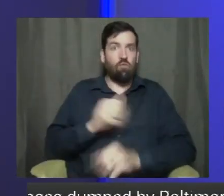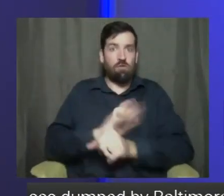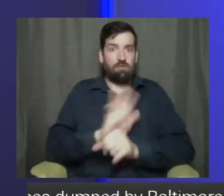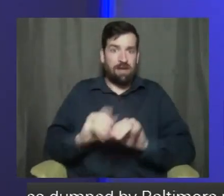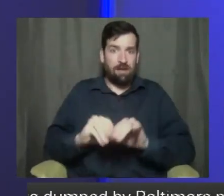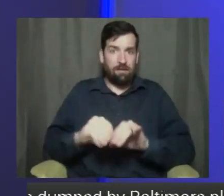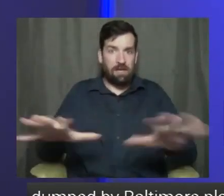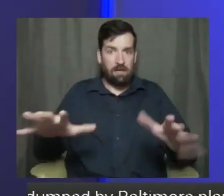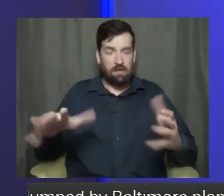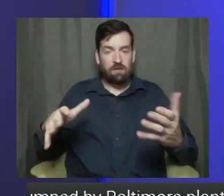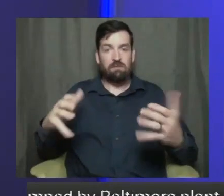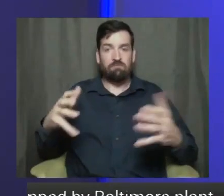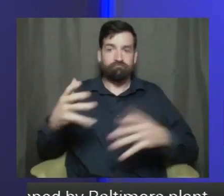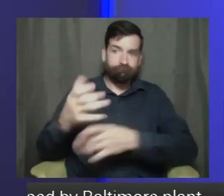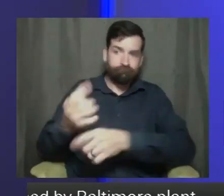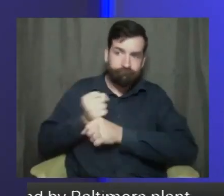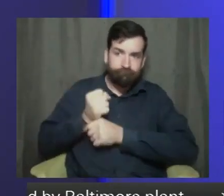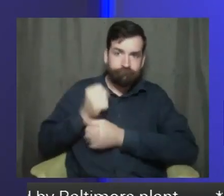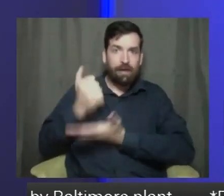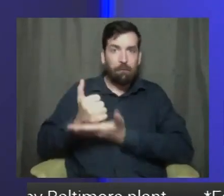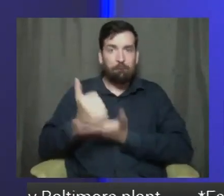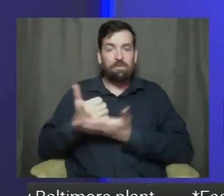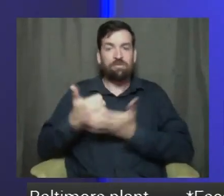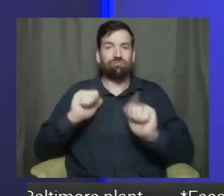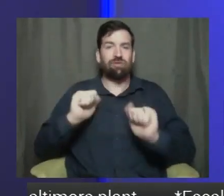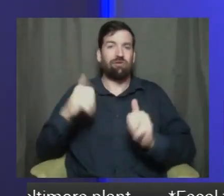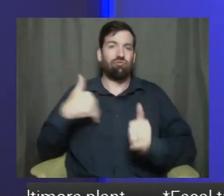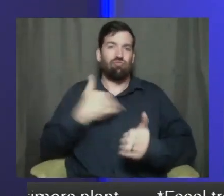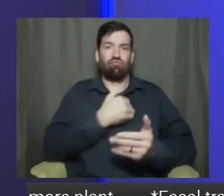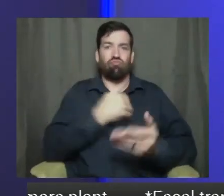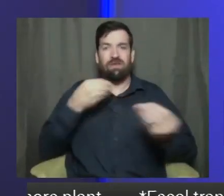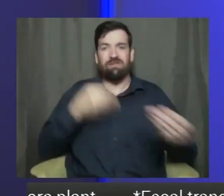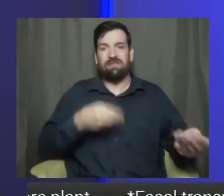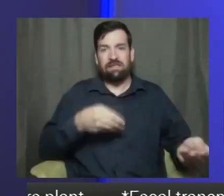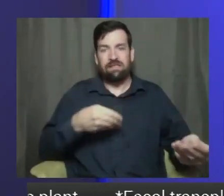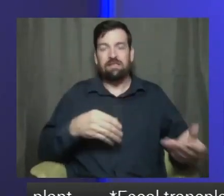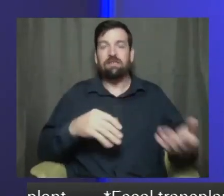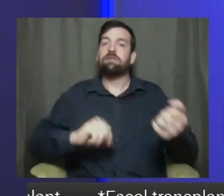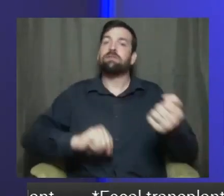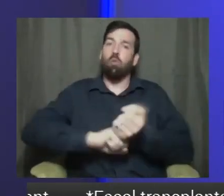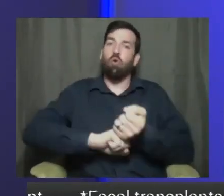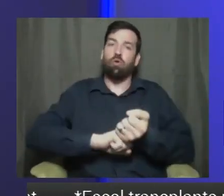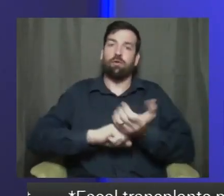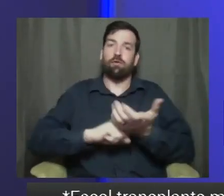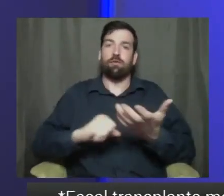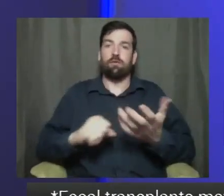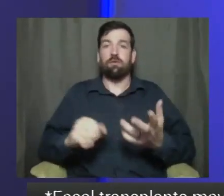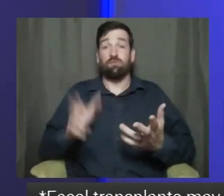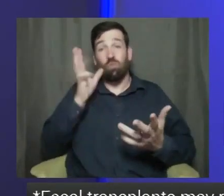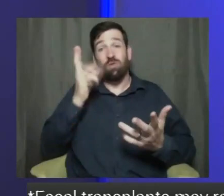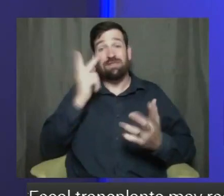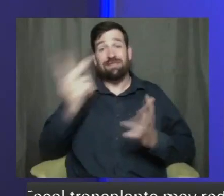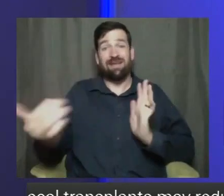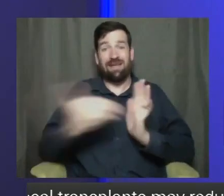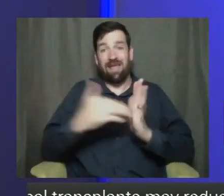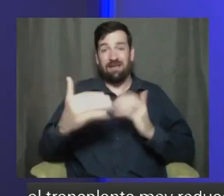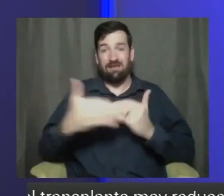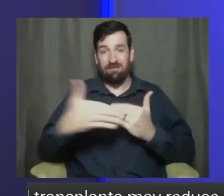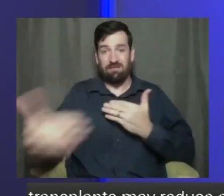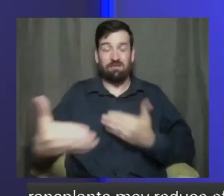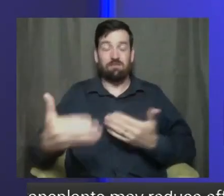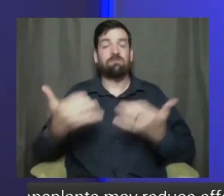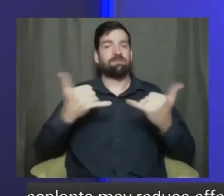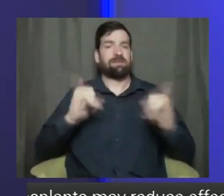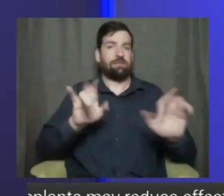help, assistance when trying to breastfeed and getting support. And so we'll see that going forward. There's still issues around